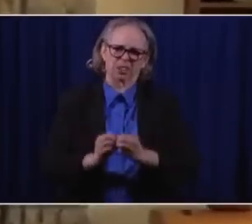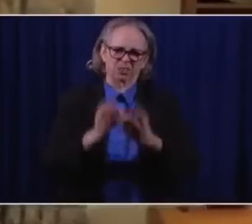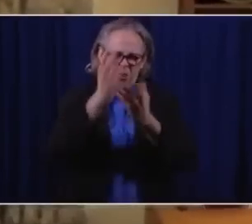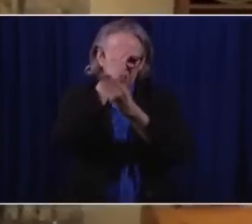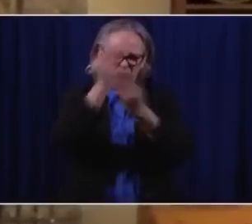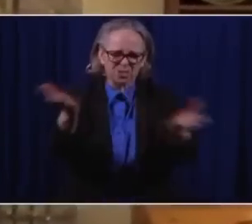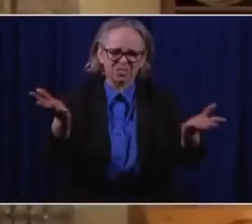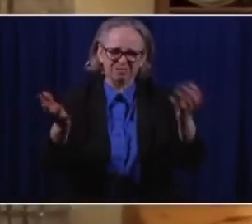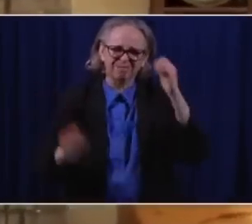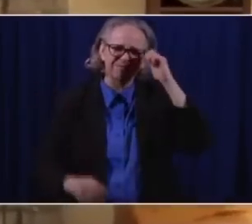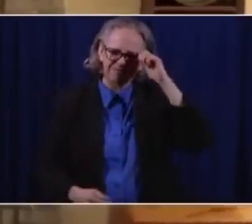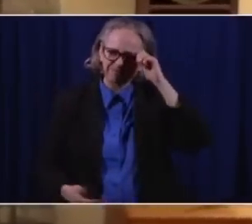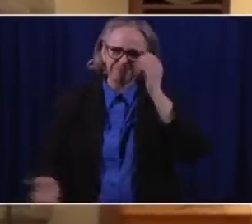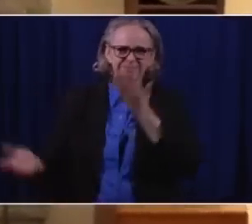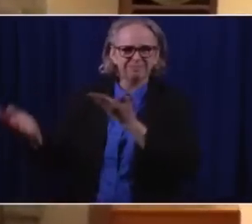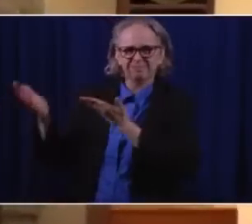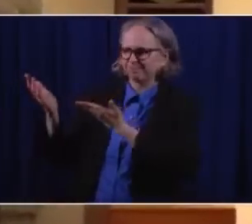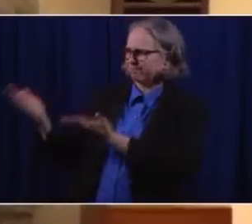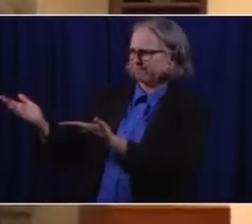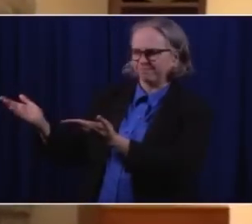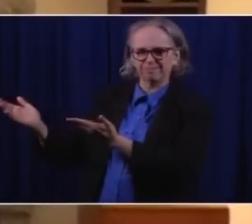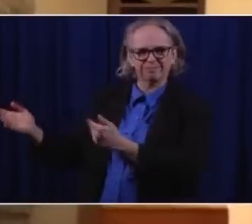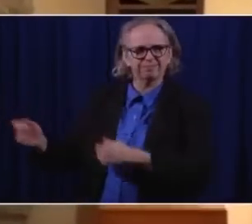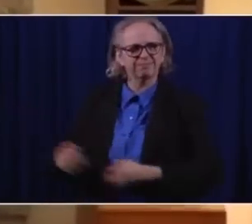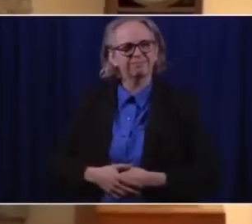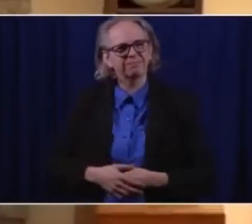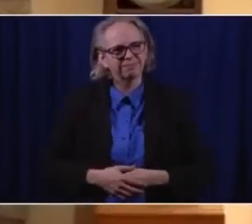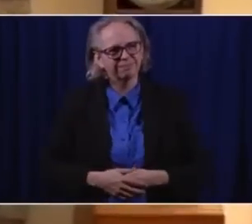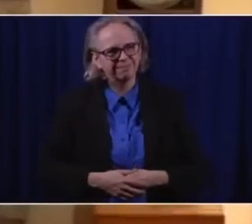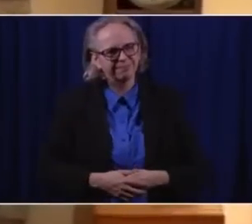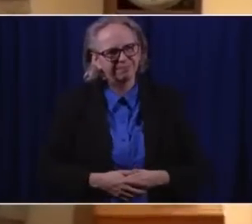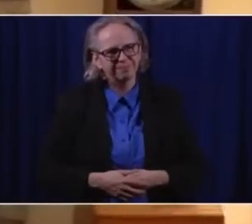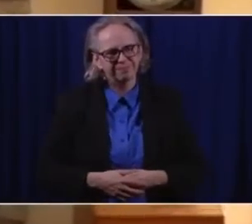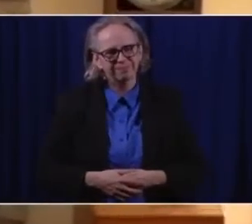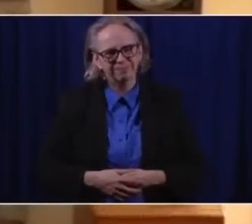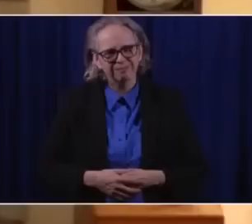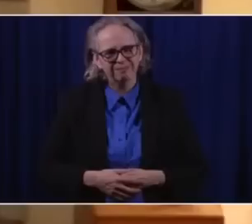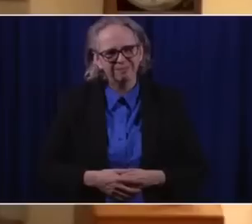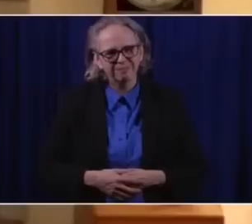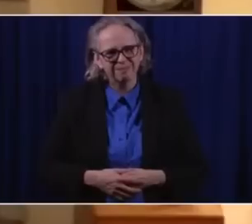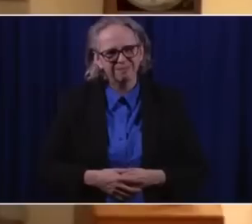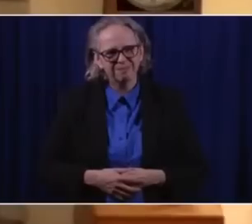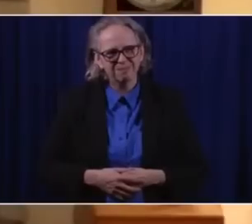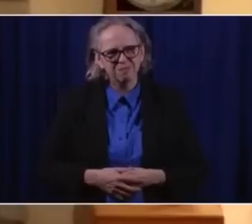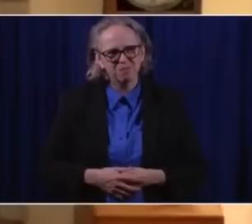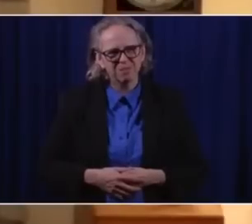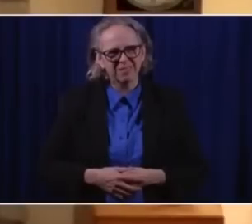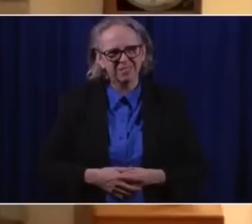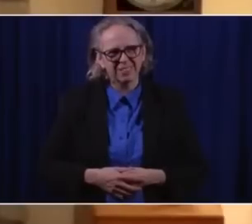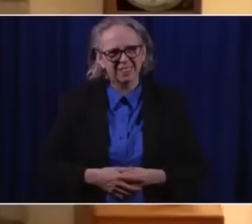go to our data slides, and we'll start. And I want to talk about this number.